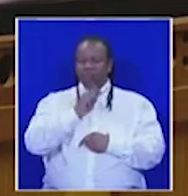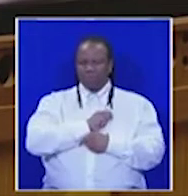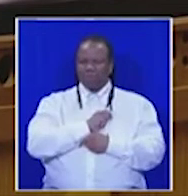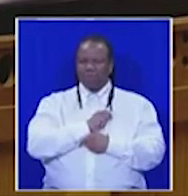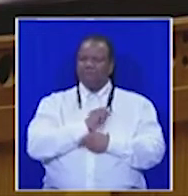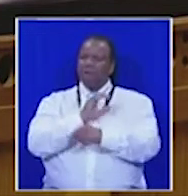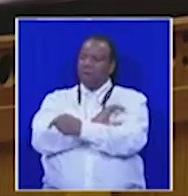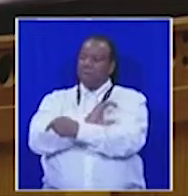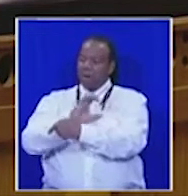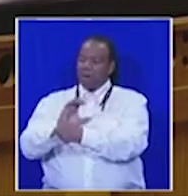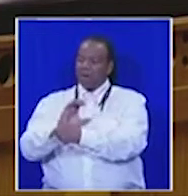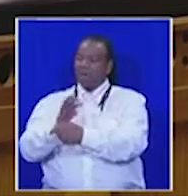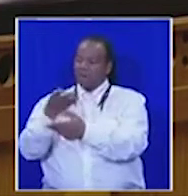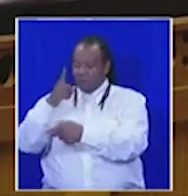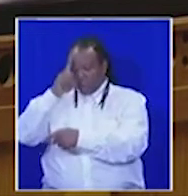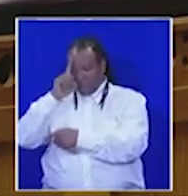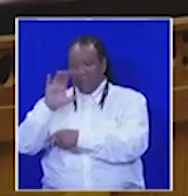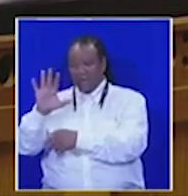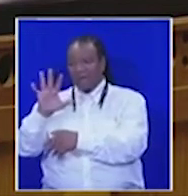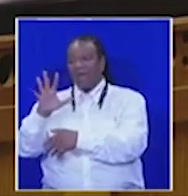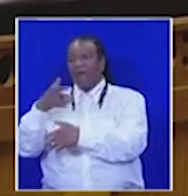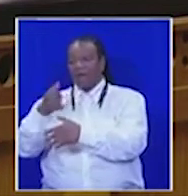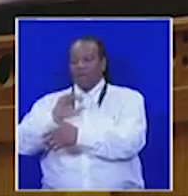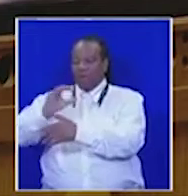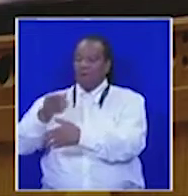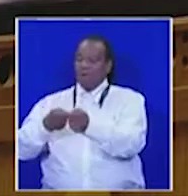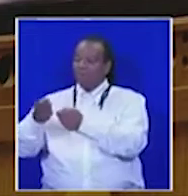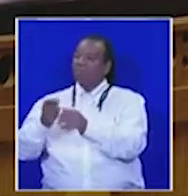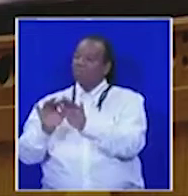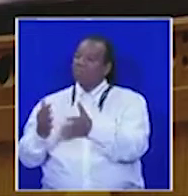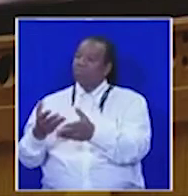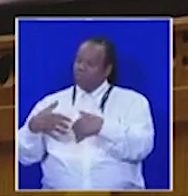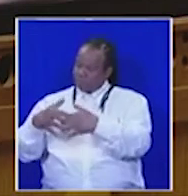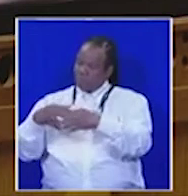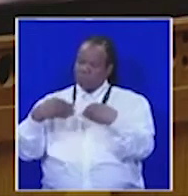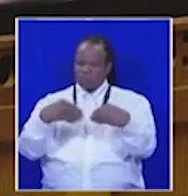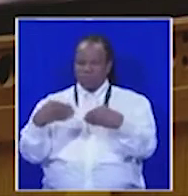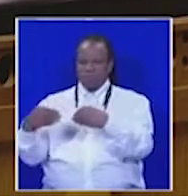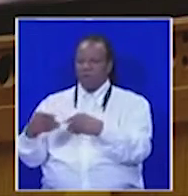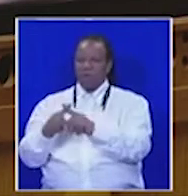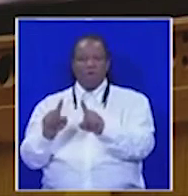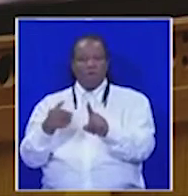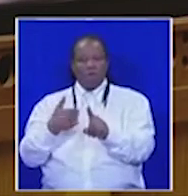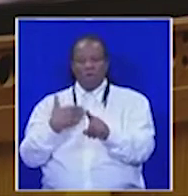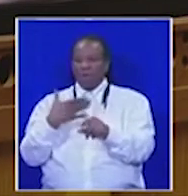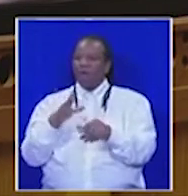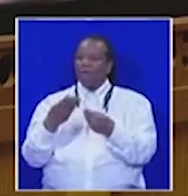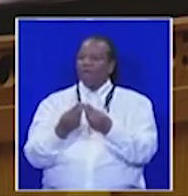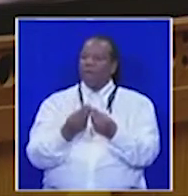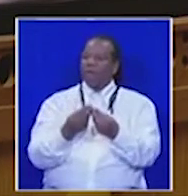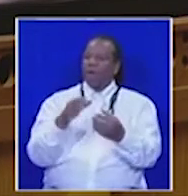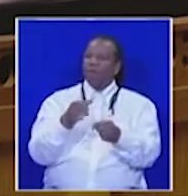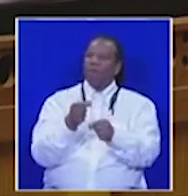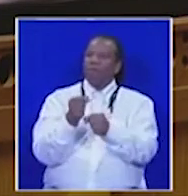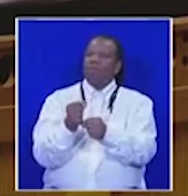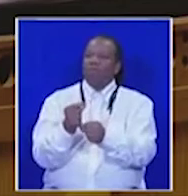a stake in the economy, and it removes the impediments to entrepreneurship. It is not supposed to be a stranglehold on economic growth, and it is